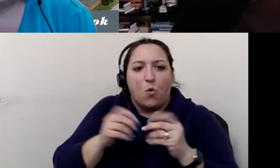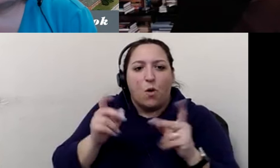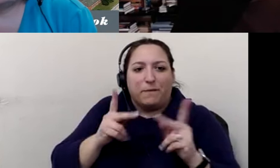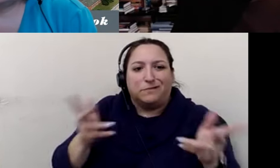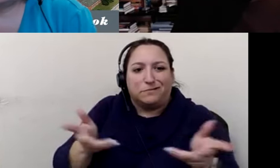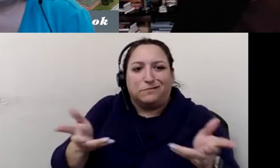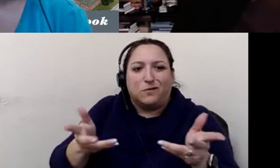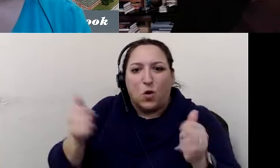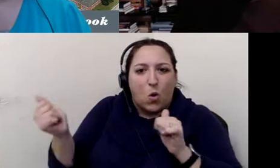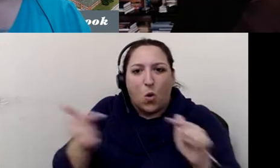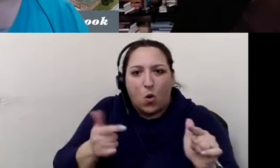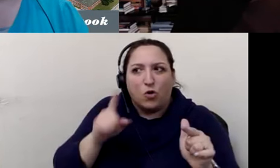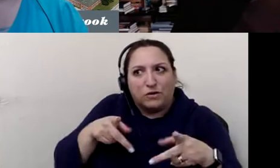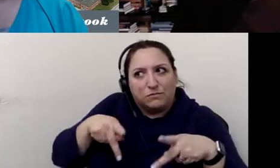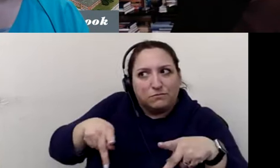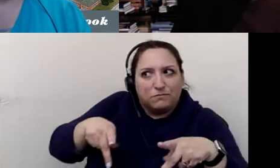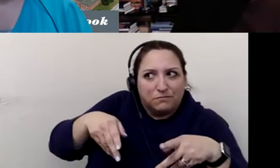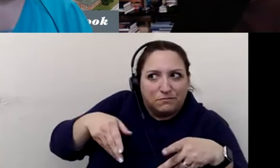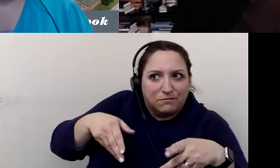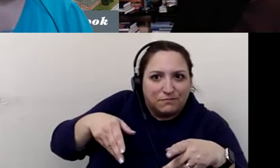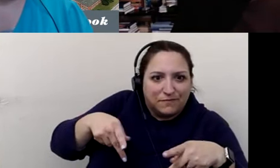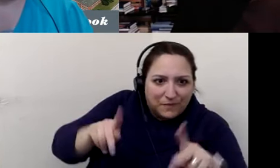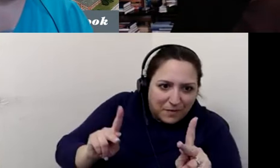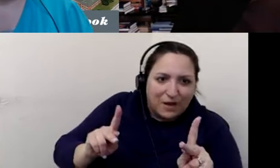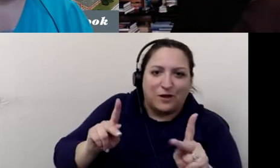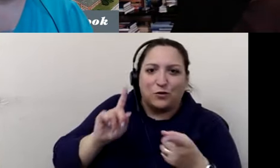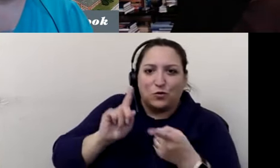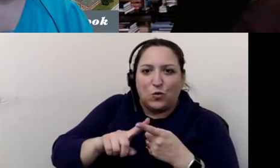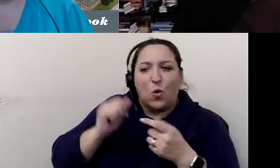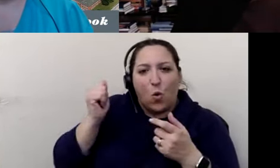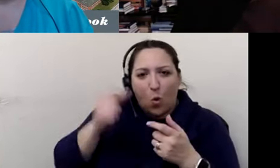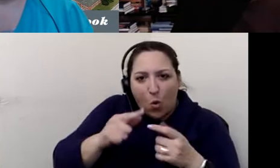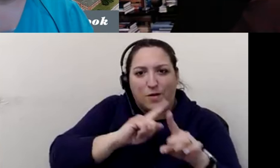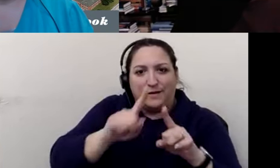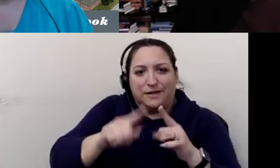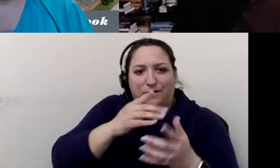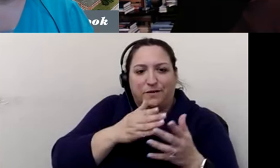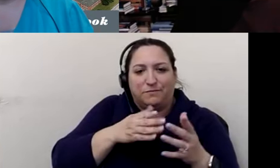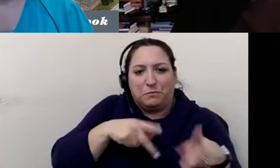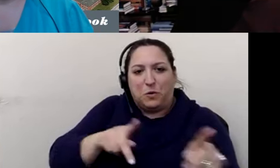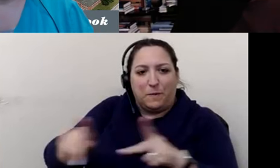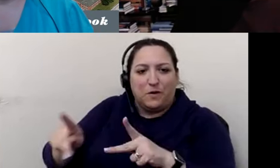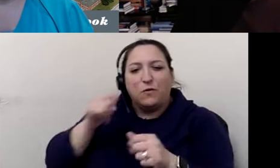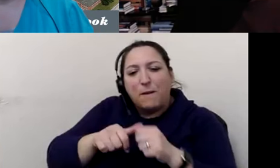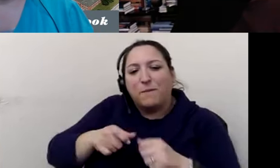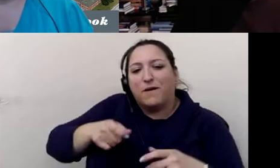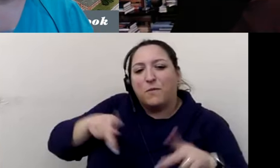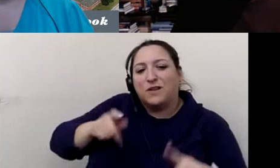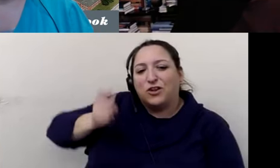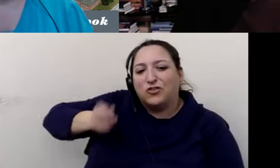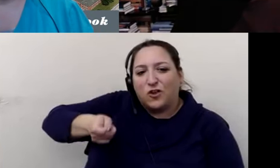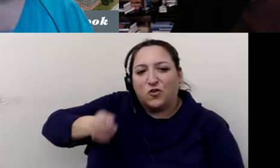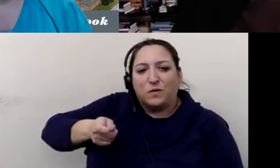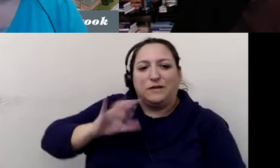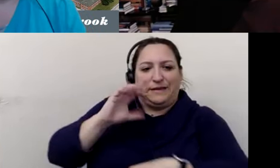know, everyone should be entitled to every single aspect, because remember, the consent judgment laid